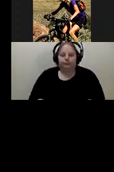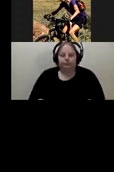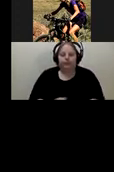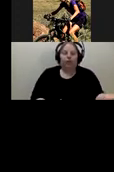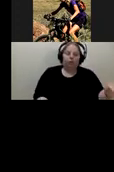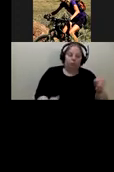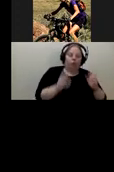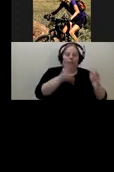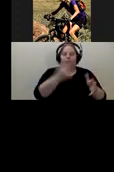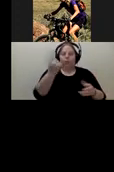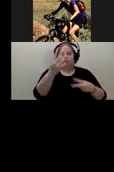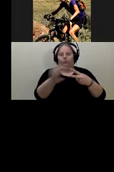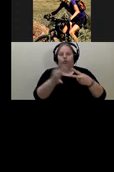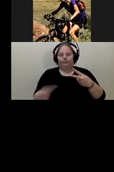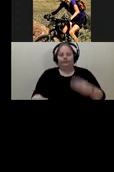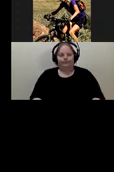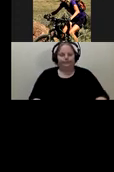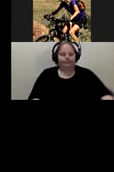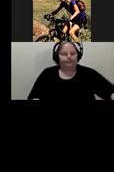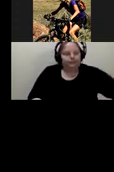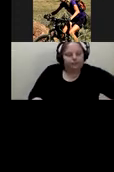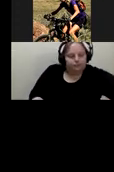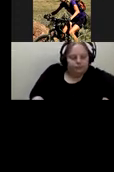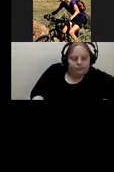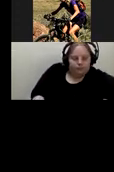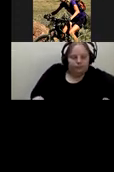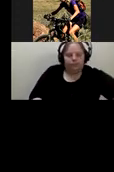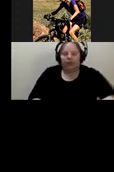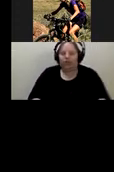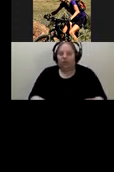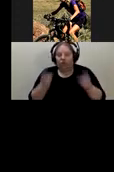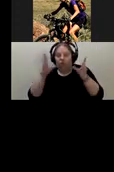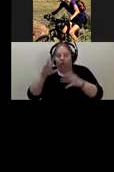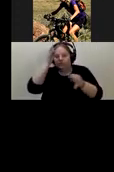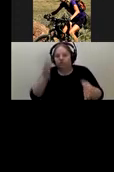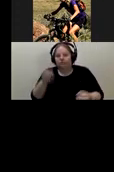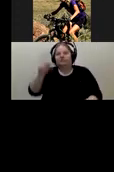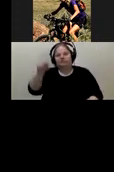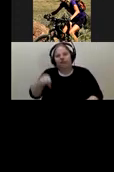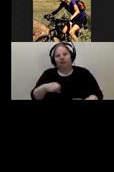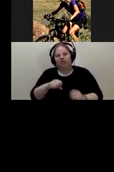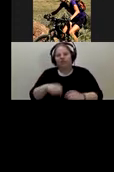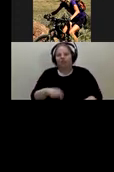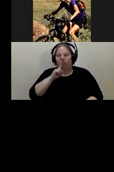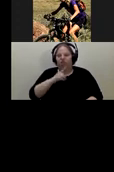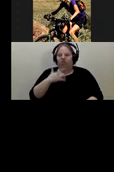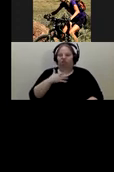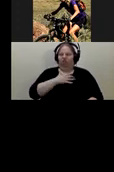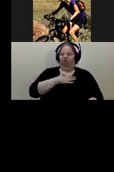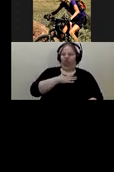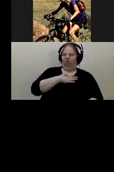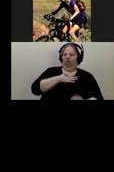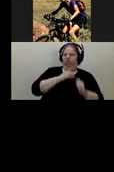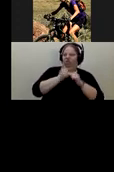alone. Those are your two options. What a horrible decision. Yeah, what a way to start out the day, huh? Save the